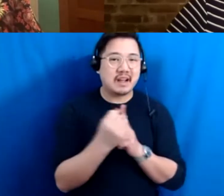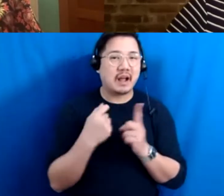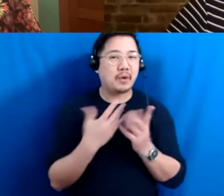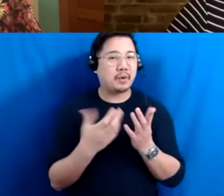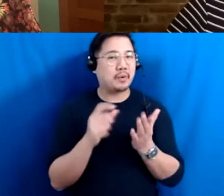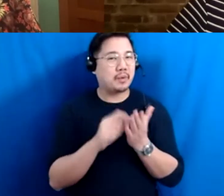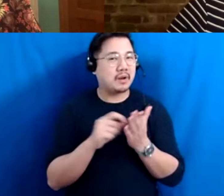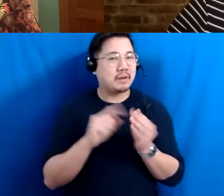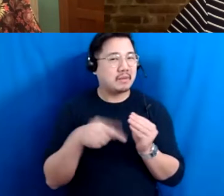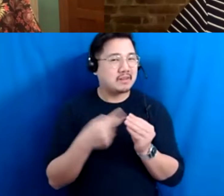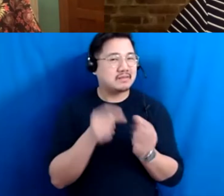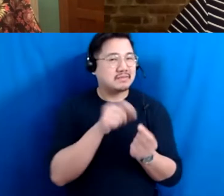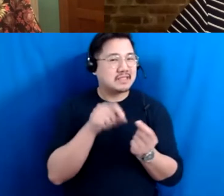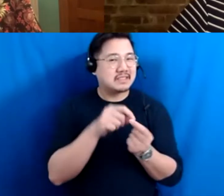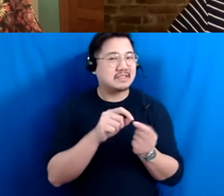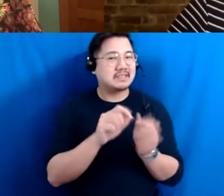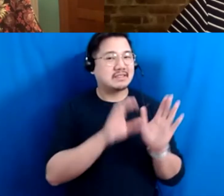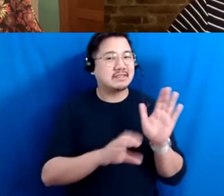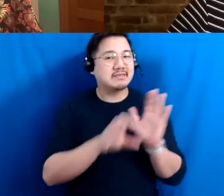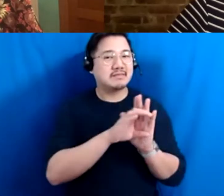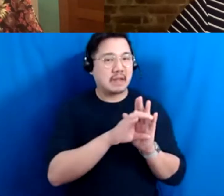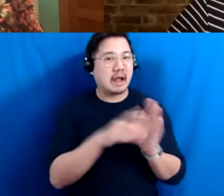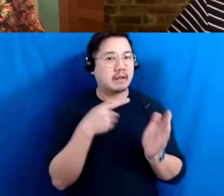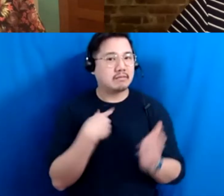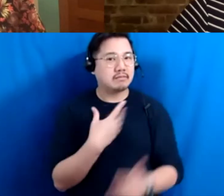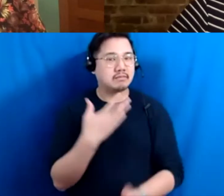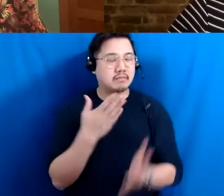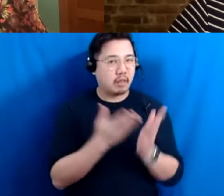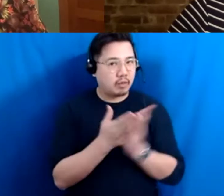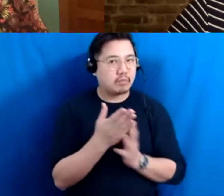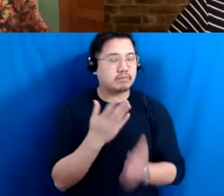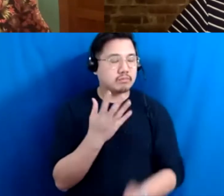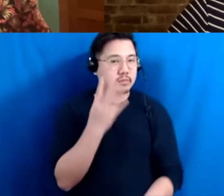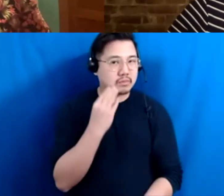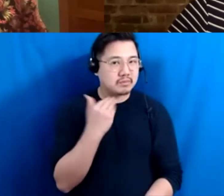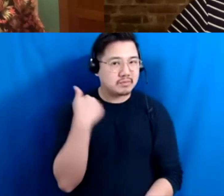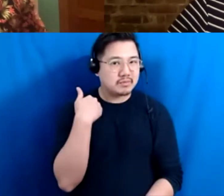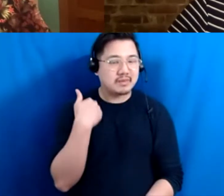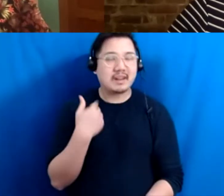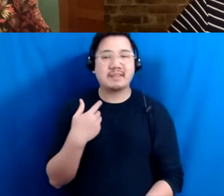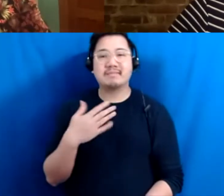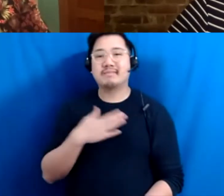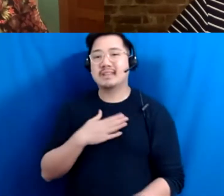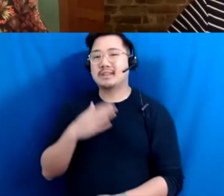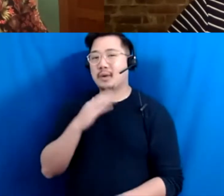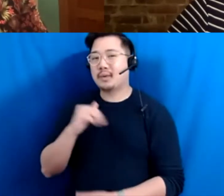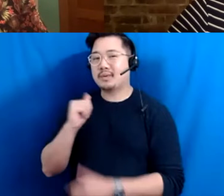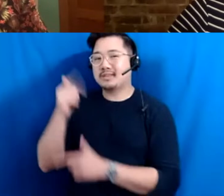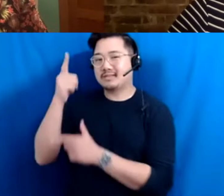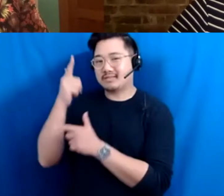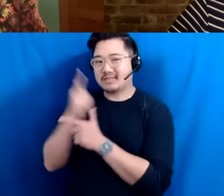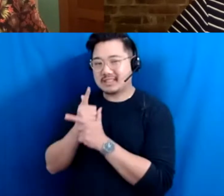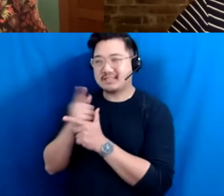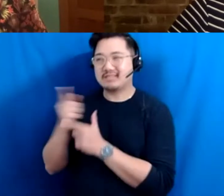it's something that I'd been through. My oldest sister told me, because she remembers more than I